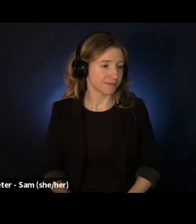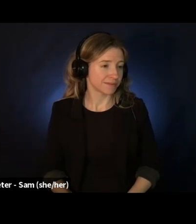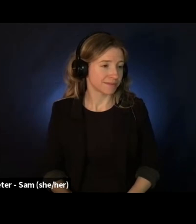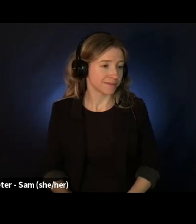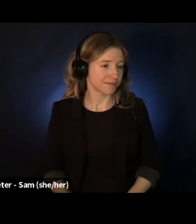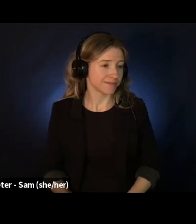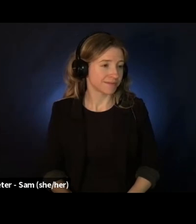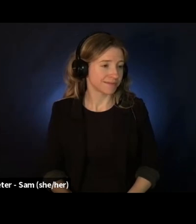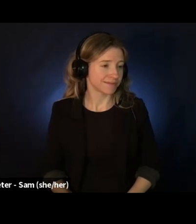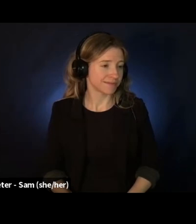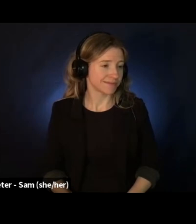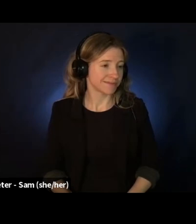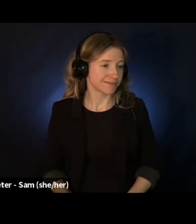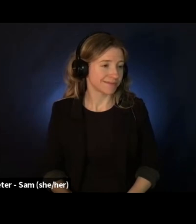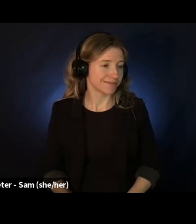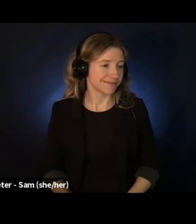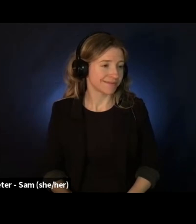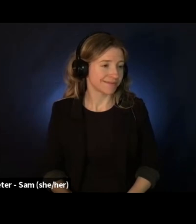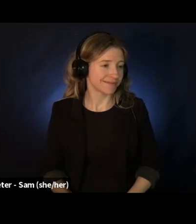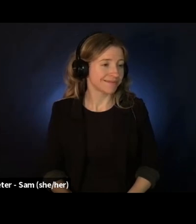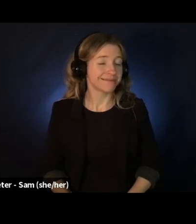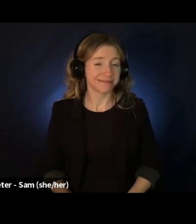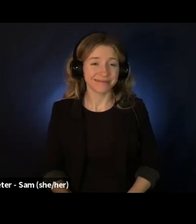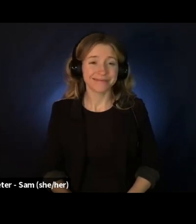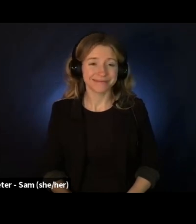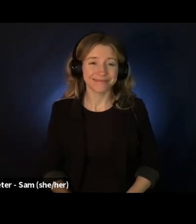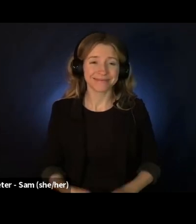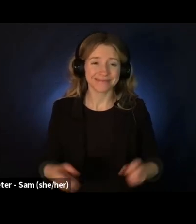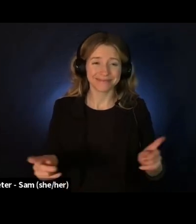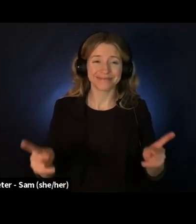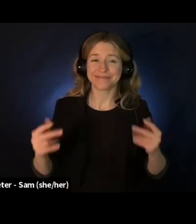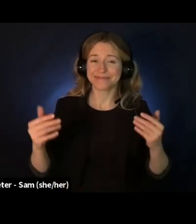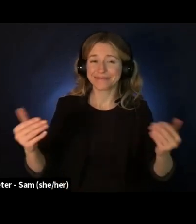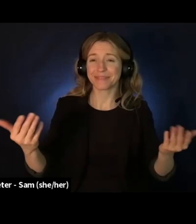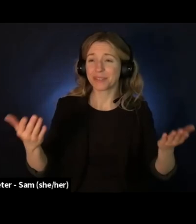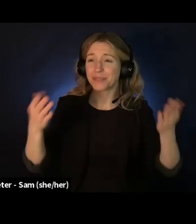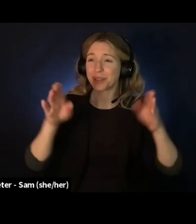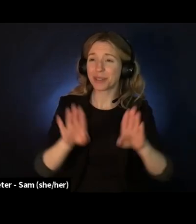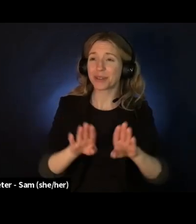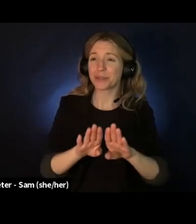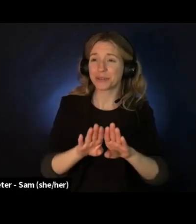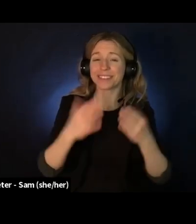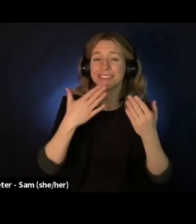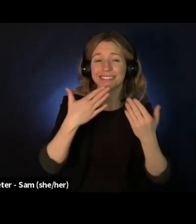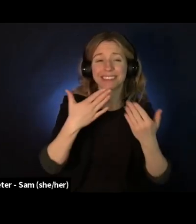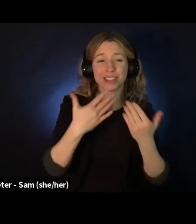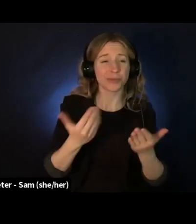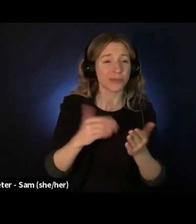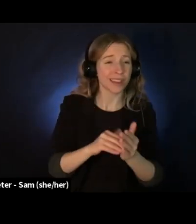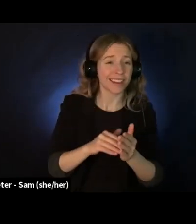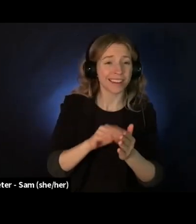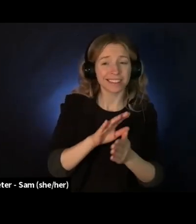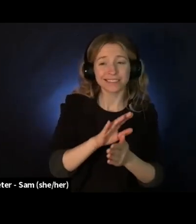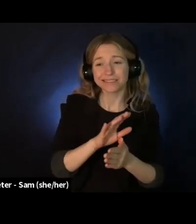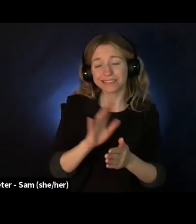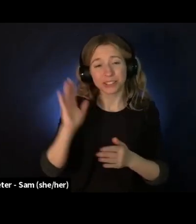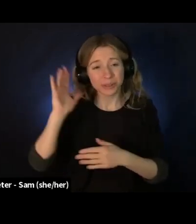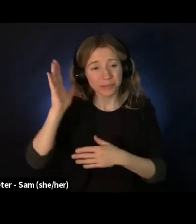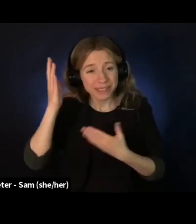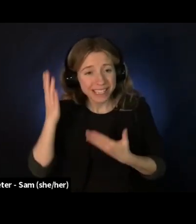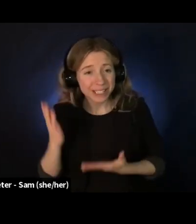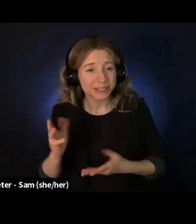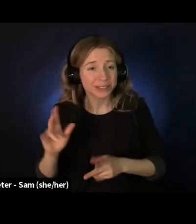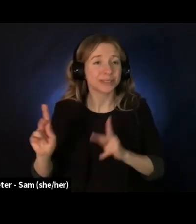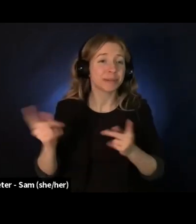Alrighty. Then I think that we're safe to close this session out. So thank you again so much to our presenters and to you all for joining